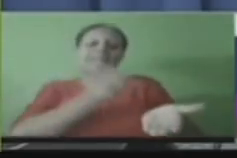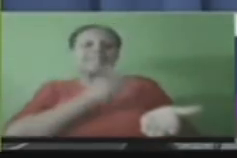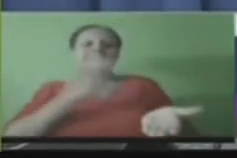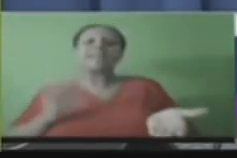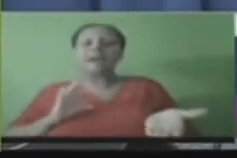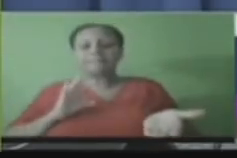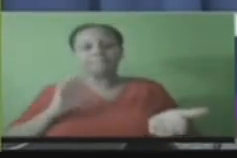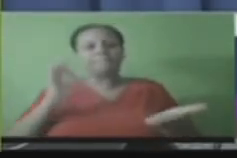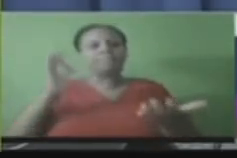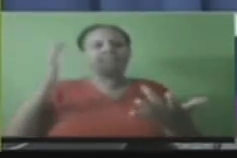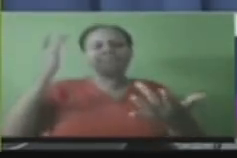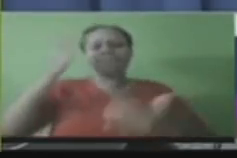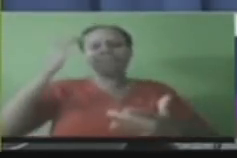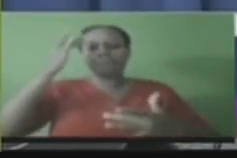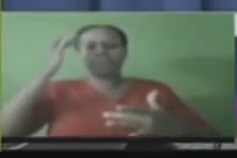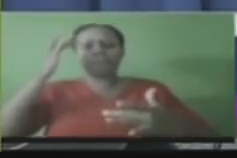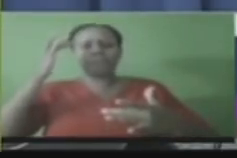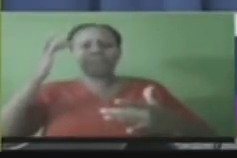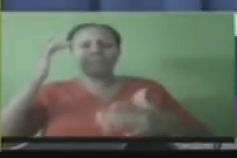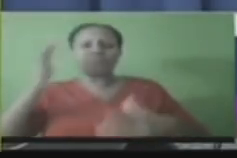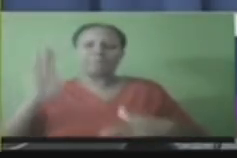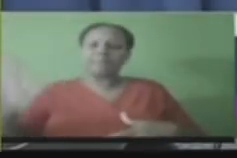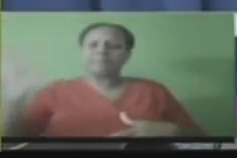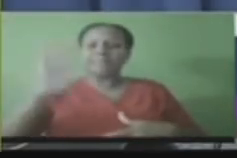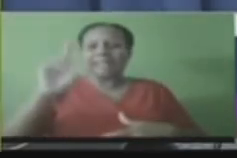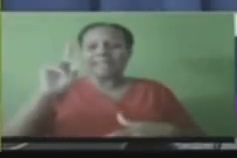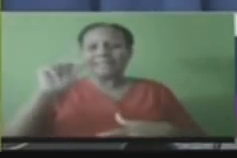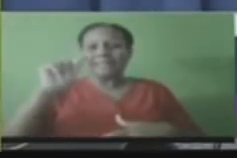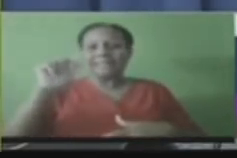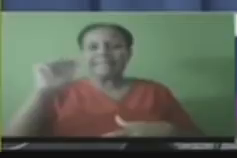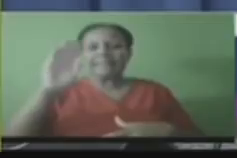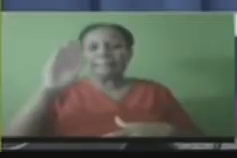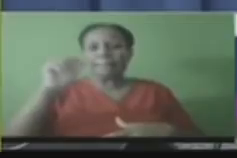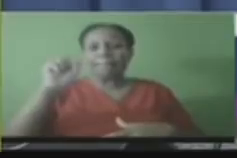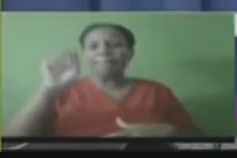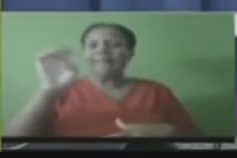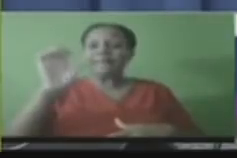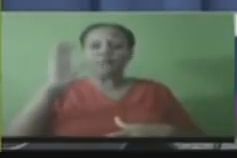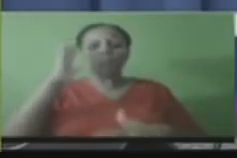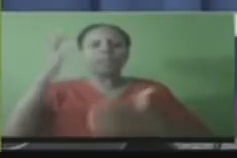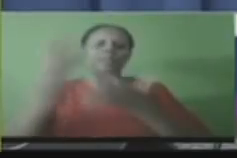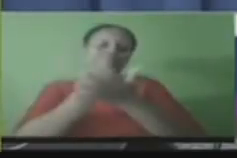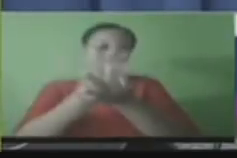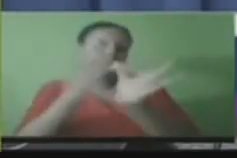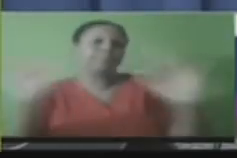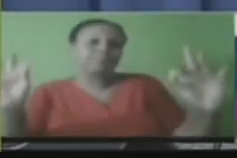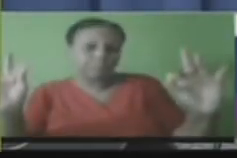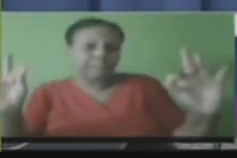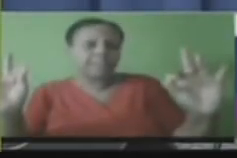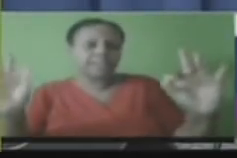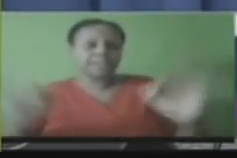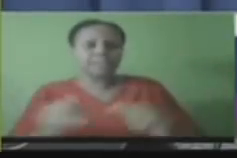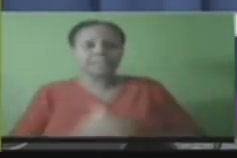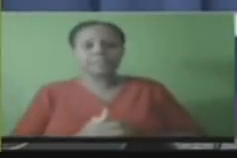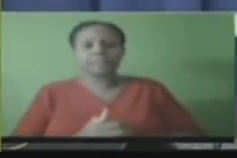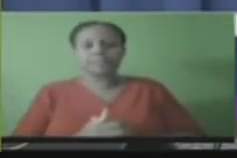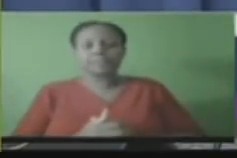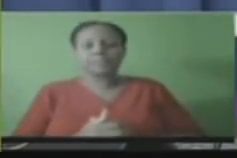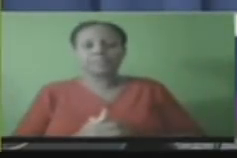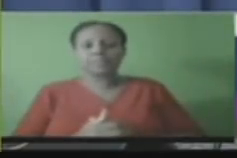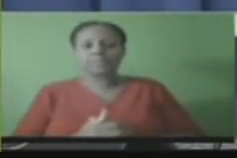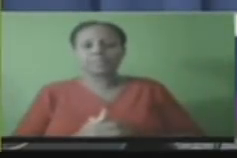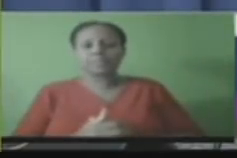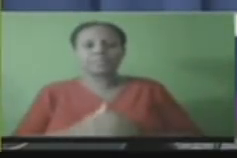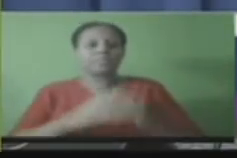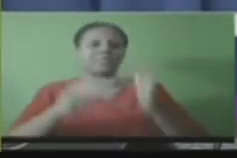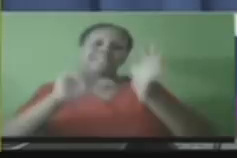their communities, free of charge. I want to emphasize that. They have agreed to do it free of